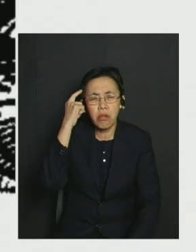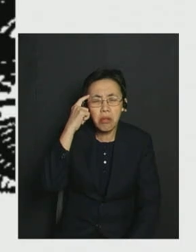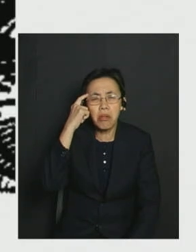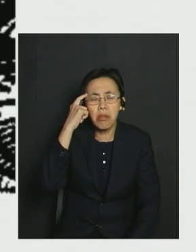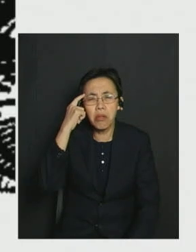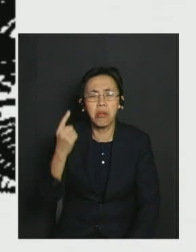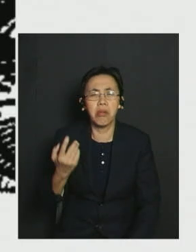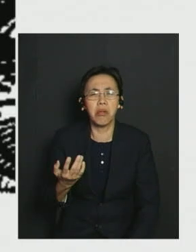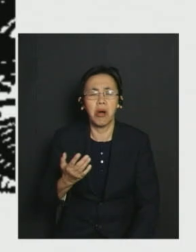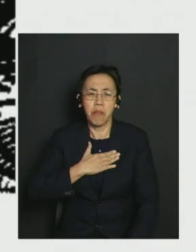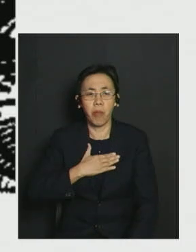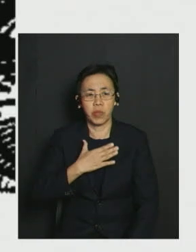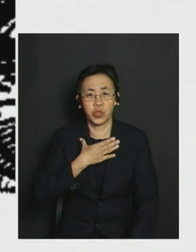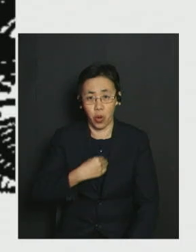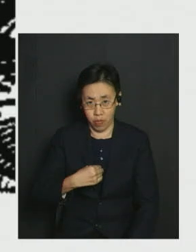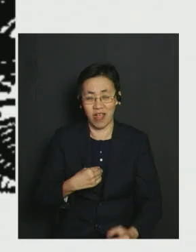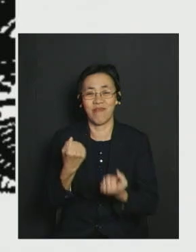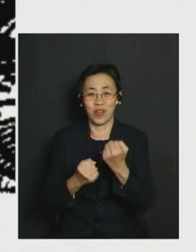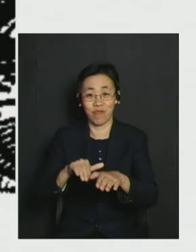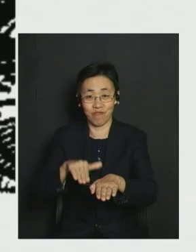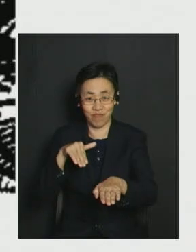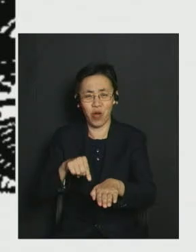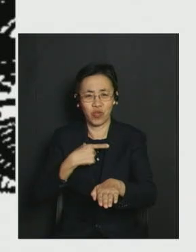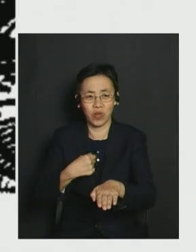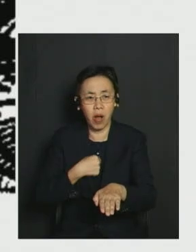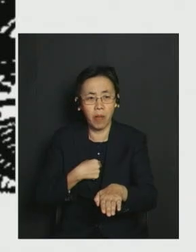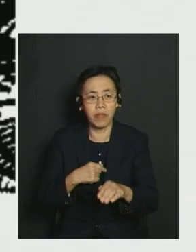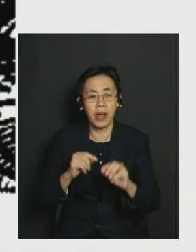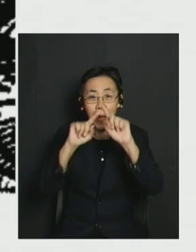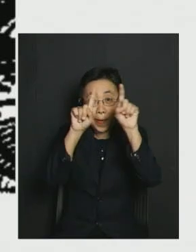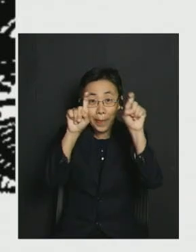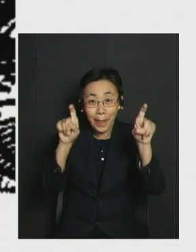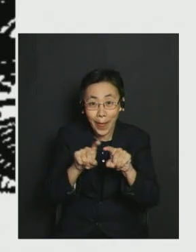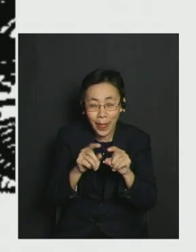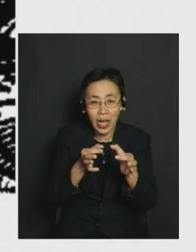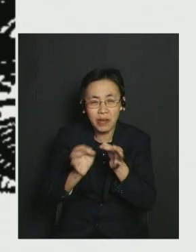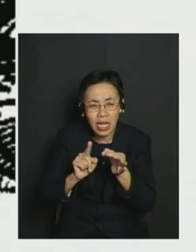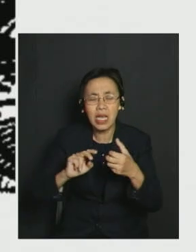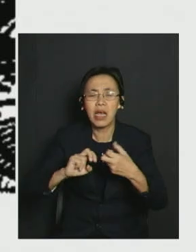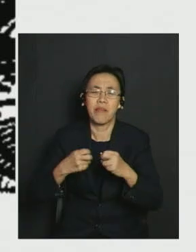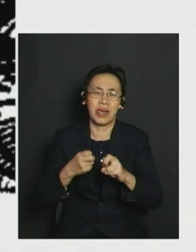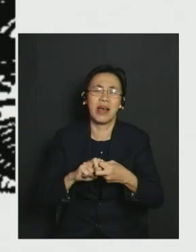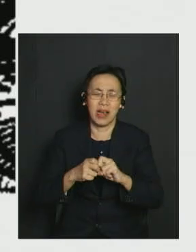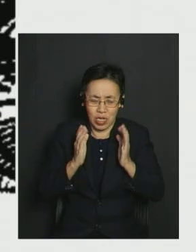because it's elaborate that sometimes the problem is yourself too. It's not about, you know,